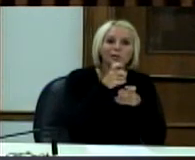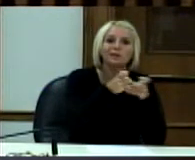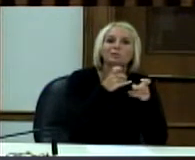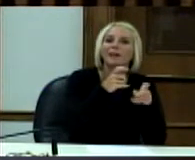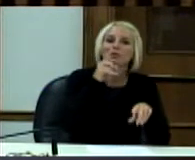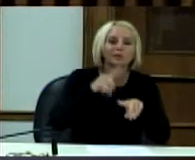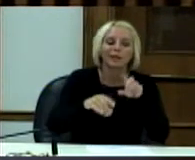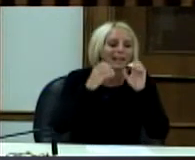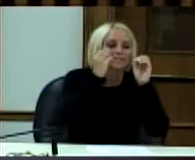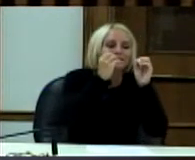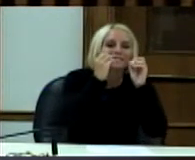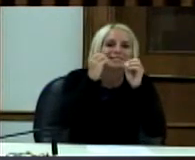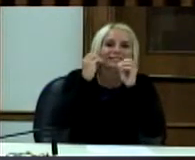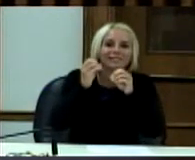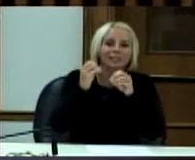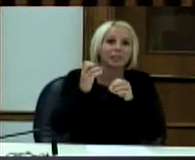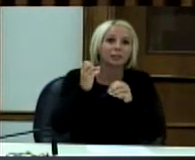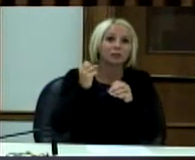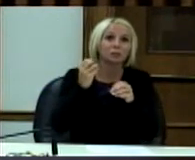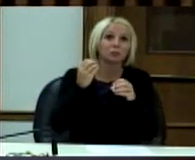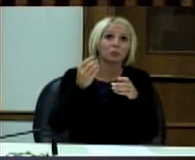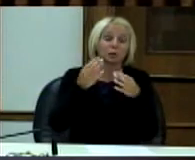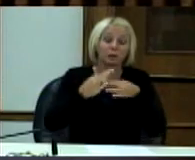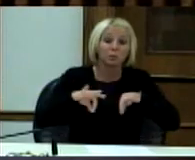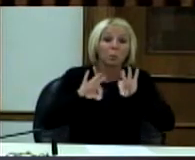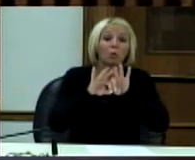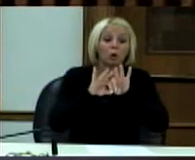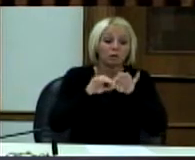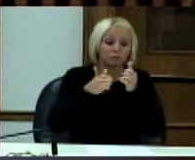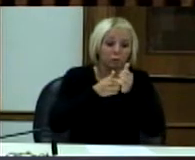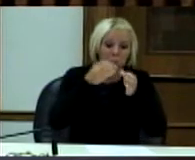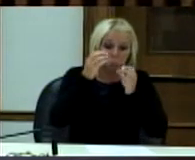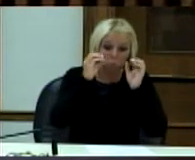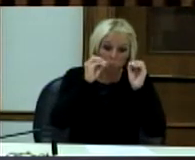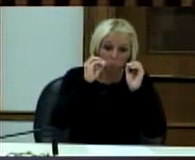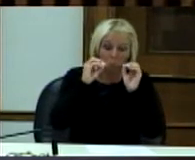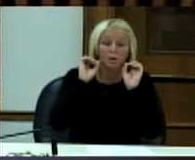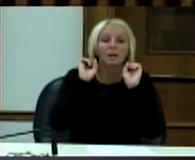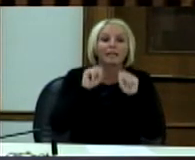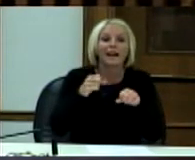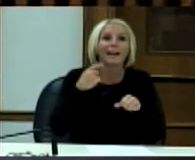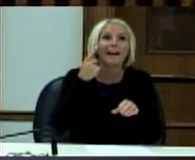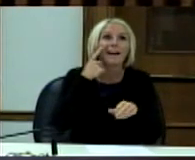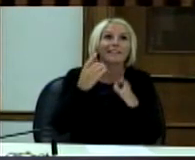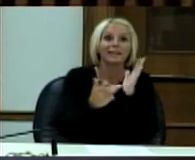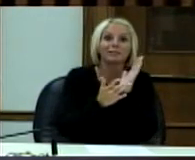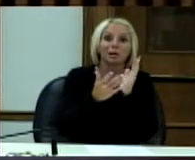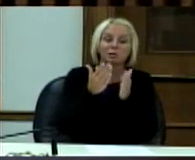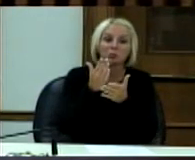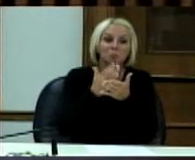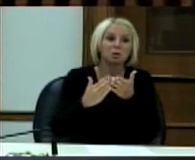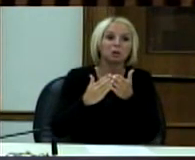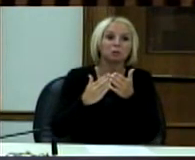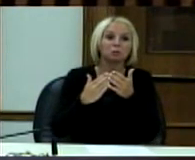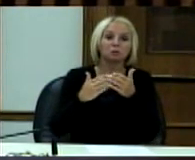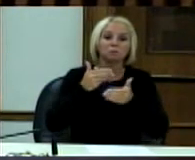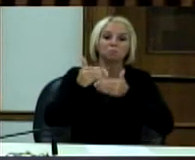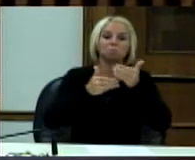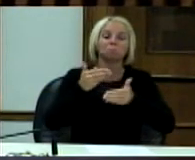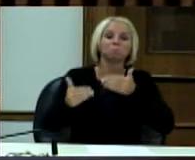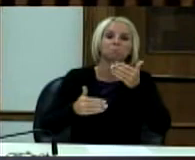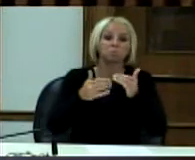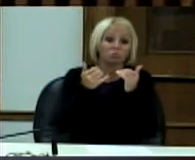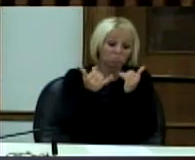this really allows us to improve the quality of instruction. I think the technology piece will bring us up to